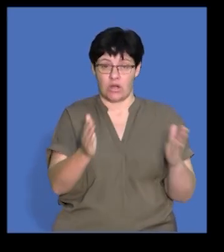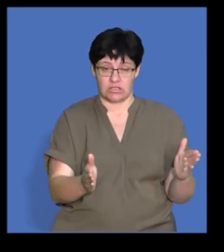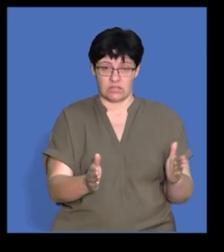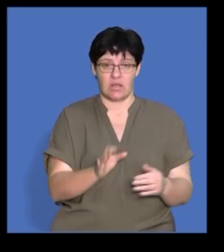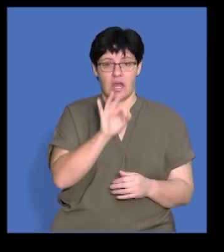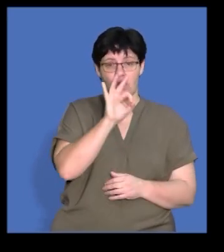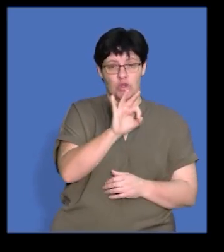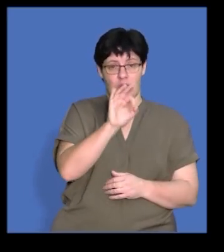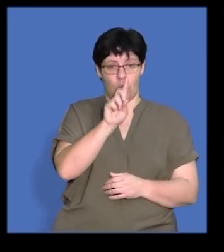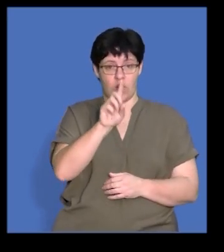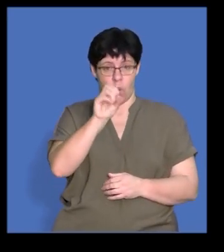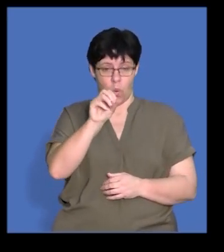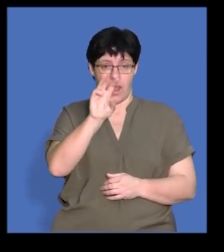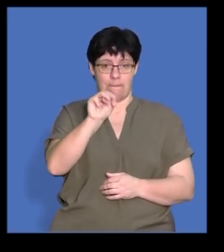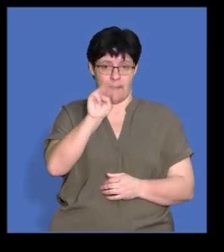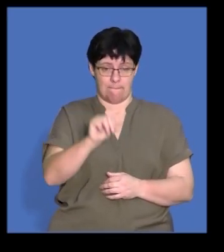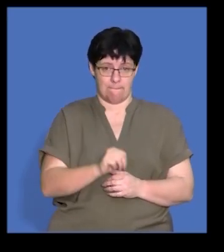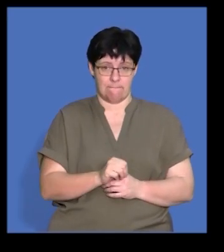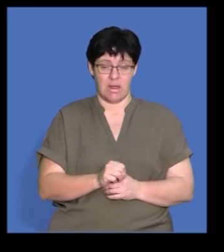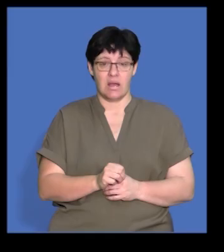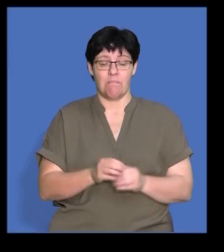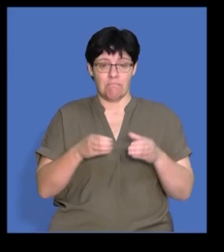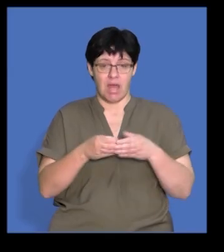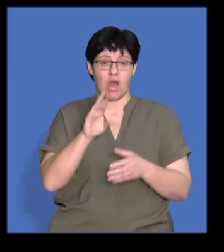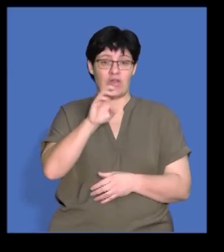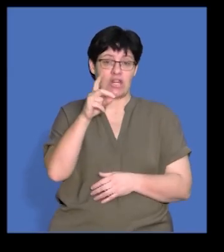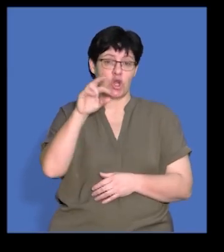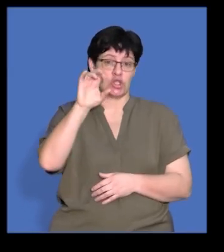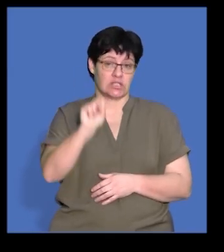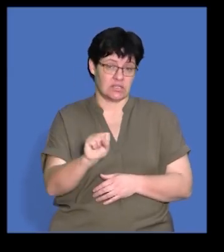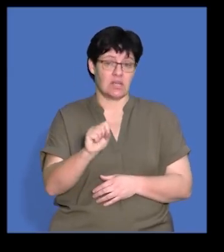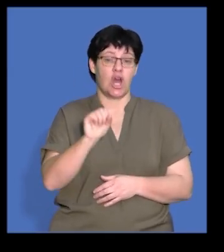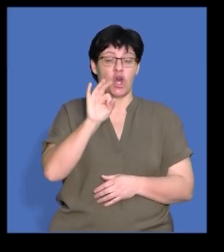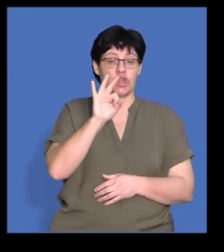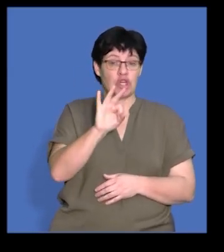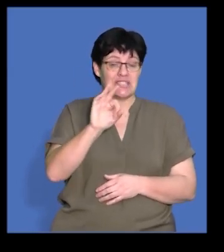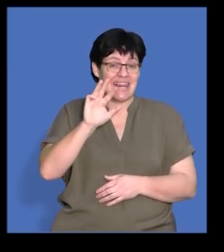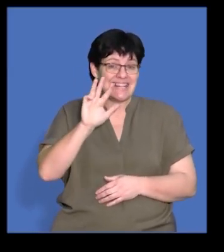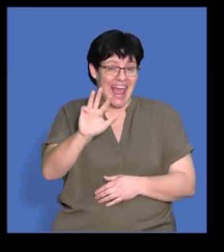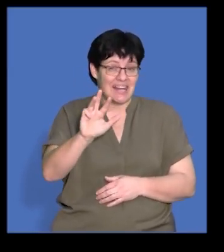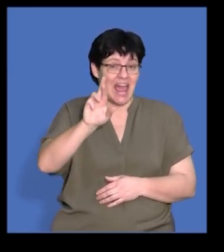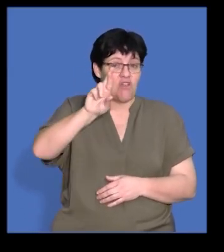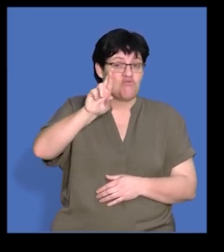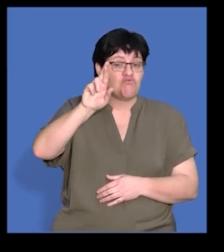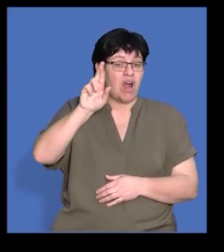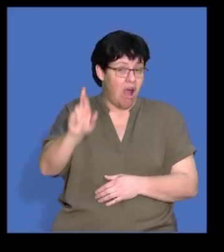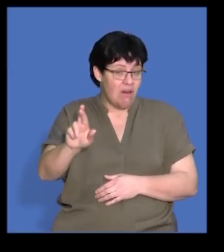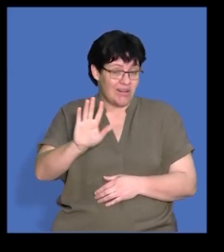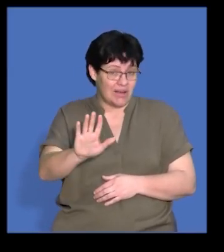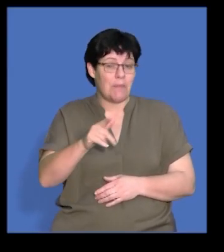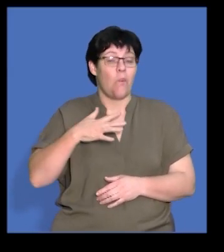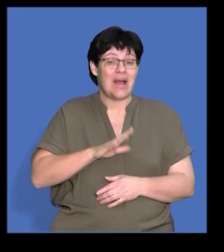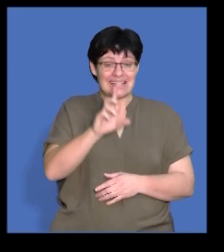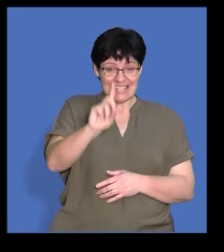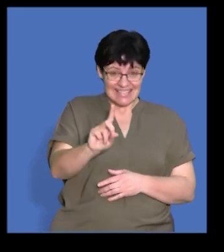is 310 millimeters. My radius was 39. That's my radius. My diameter, of